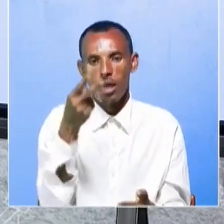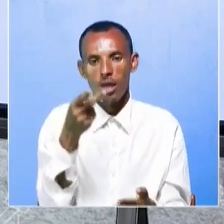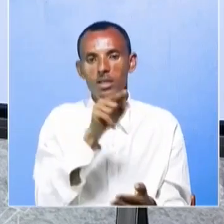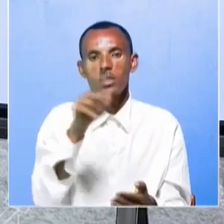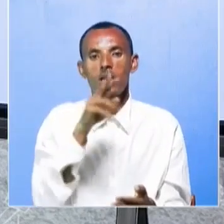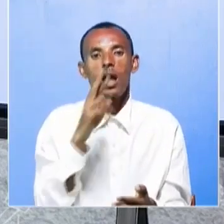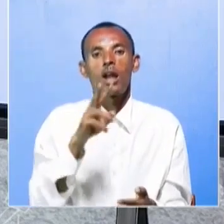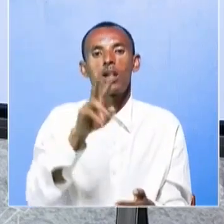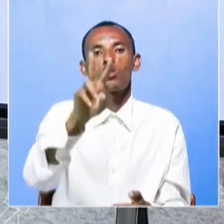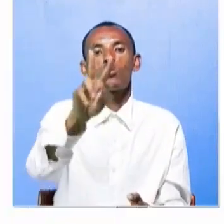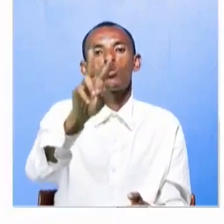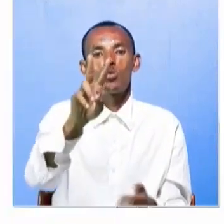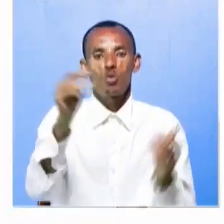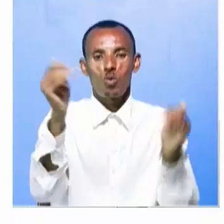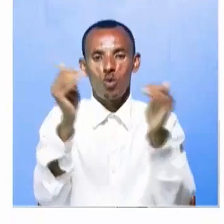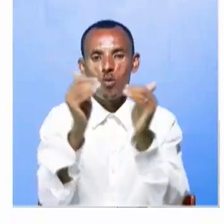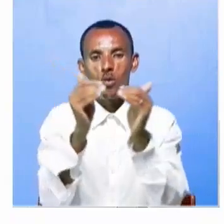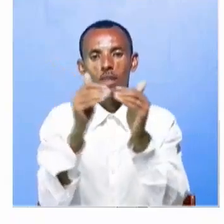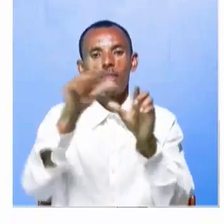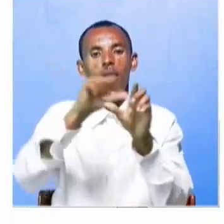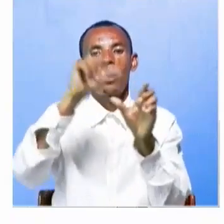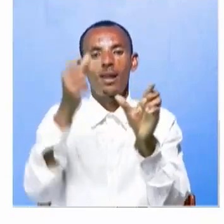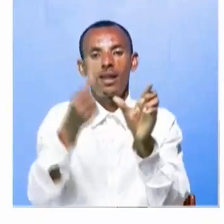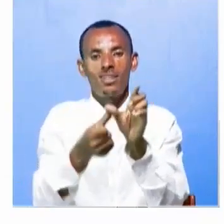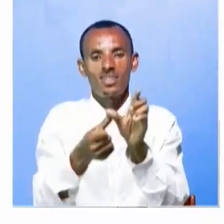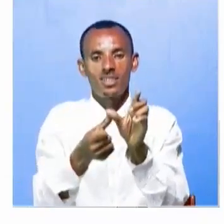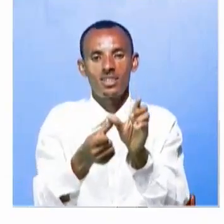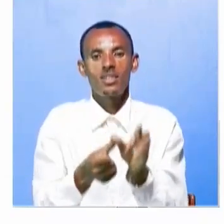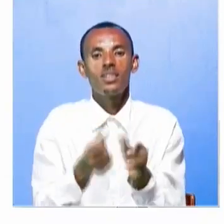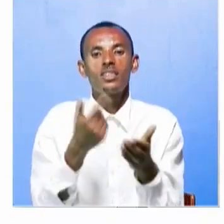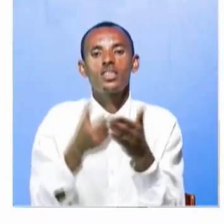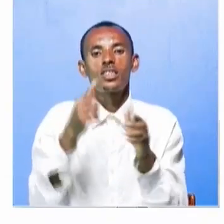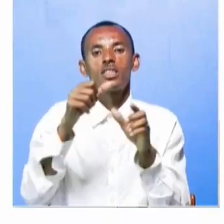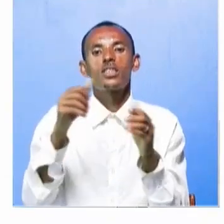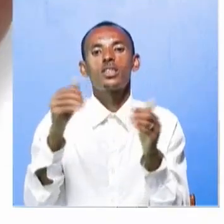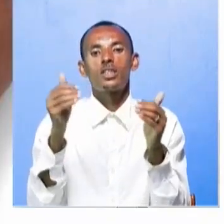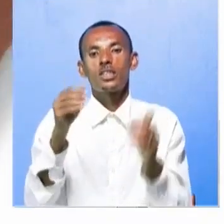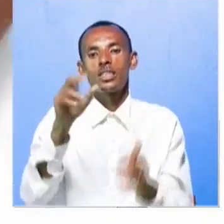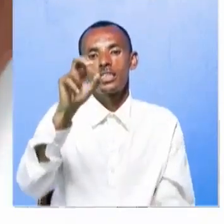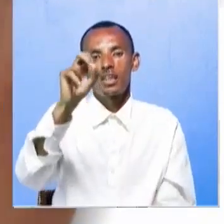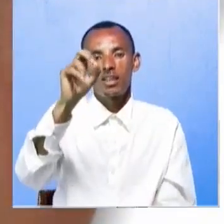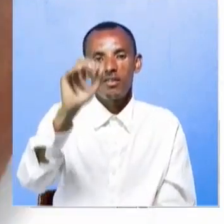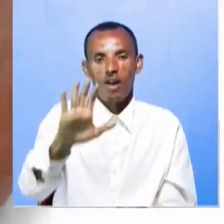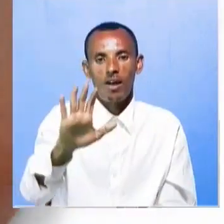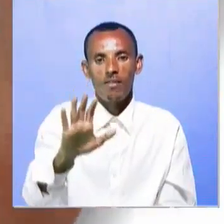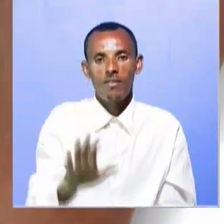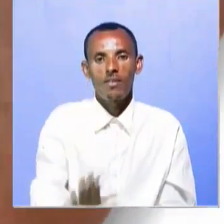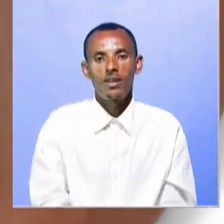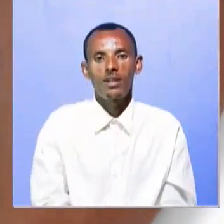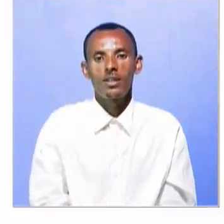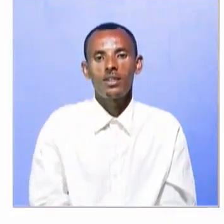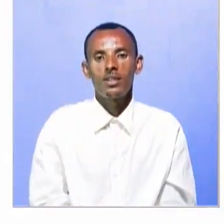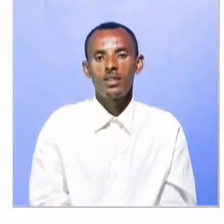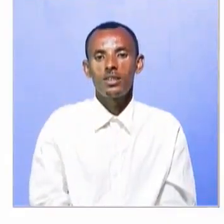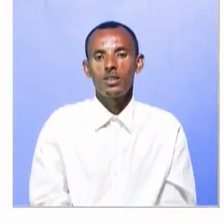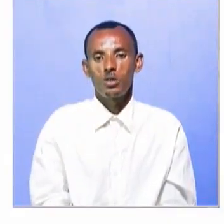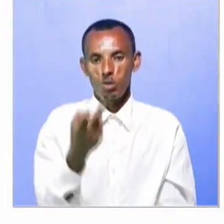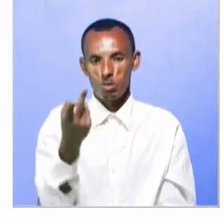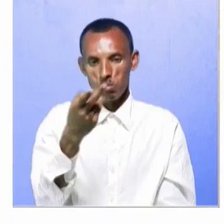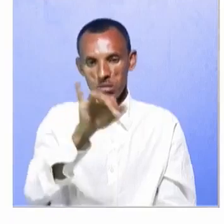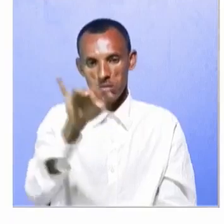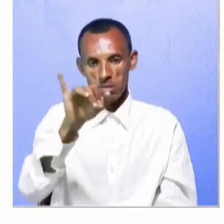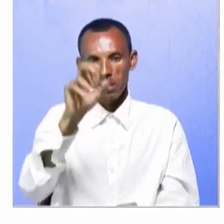are two congruent angles. These congruent angles are 35. Here we have